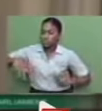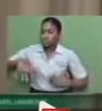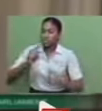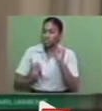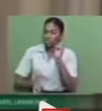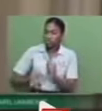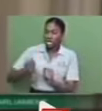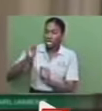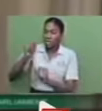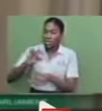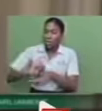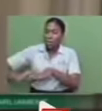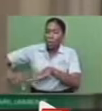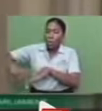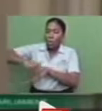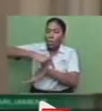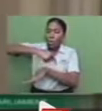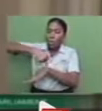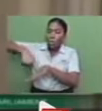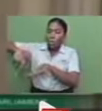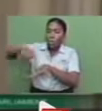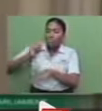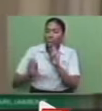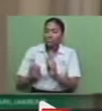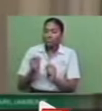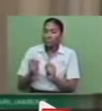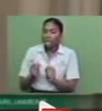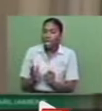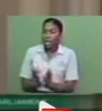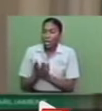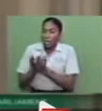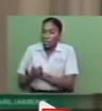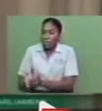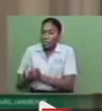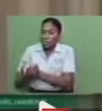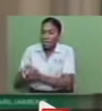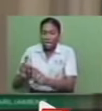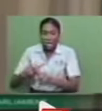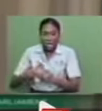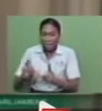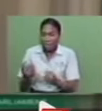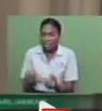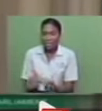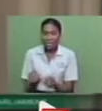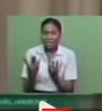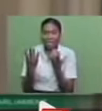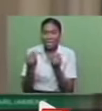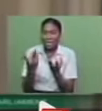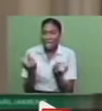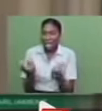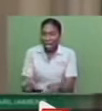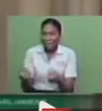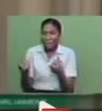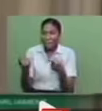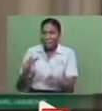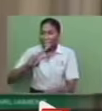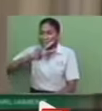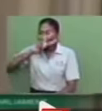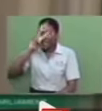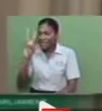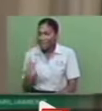unit? Every day people send you pictures of Venezuelans coming in up by the North Coast. You've seen boats coming in. Well, don't talk about